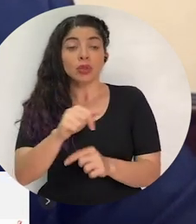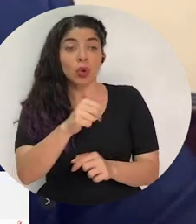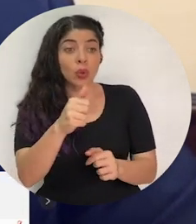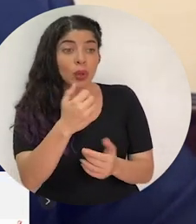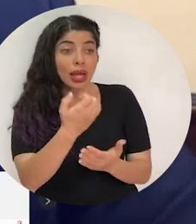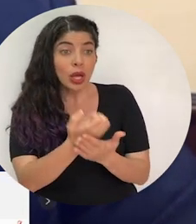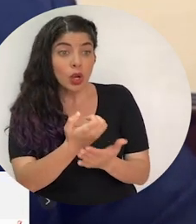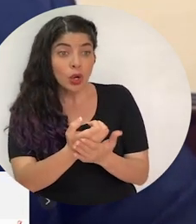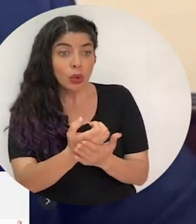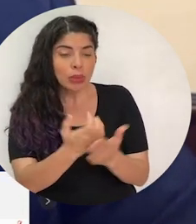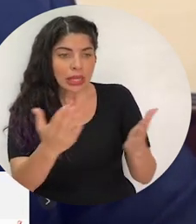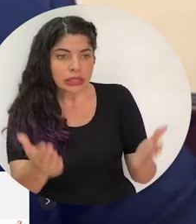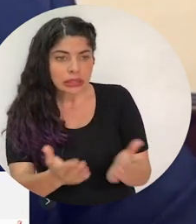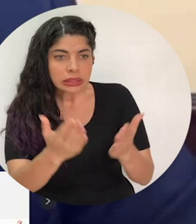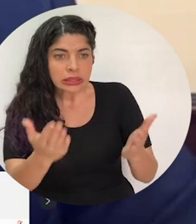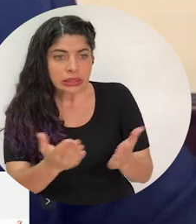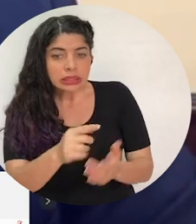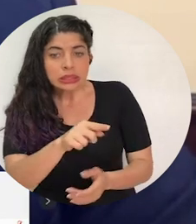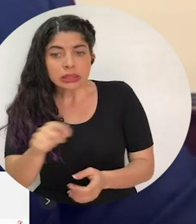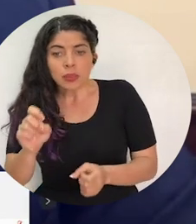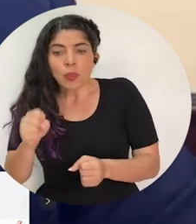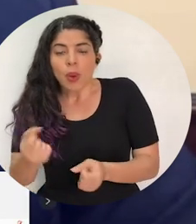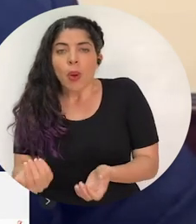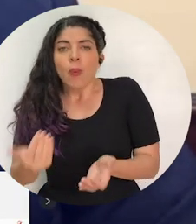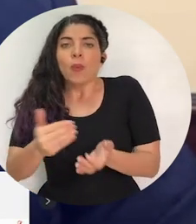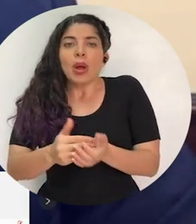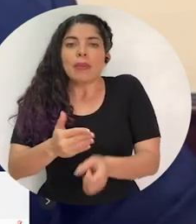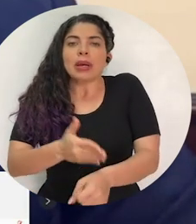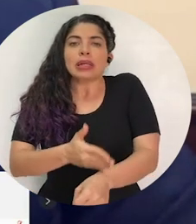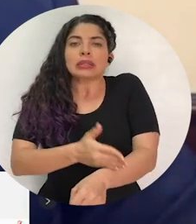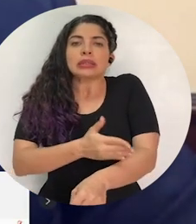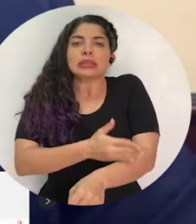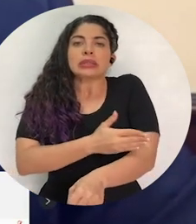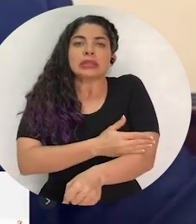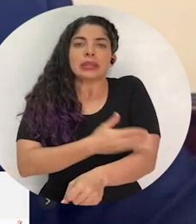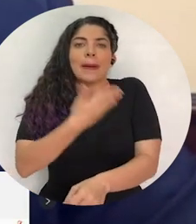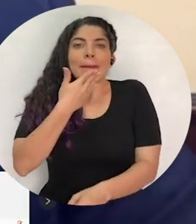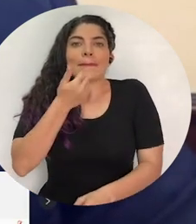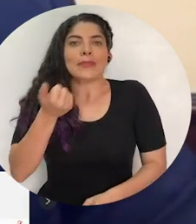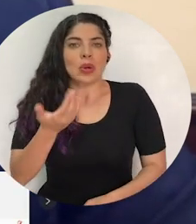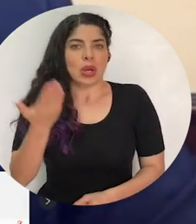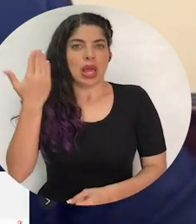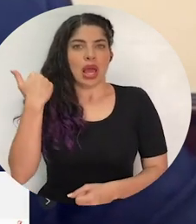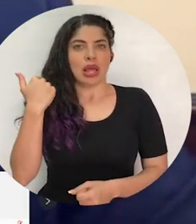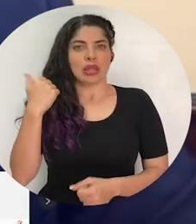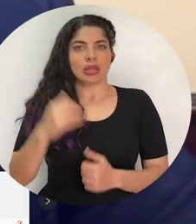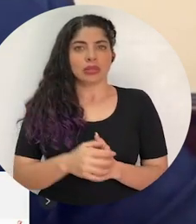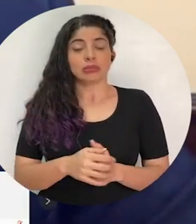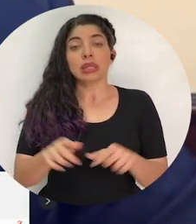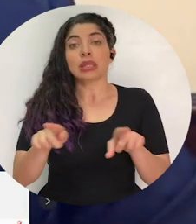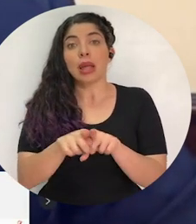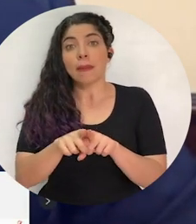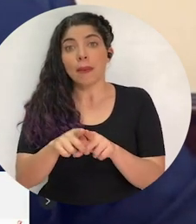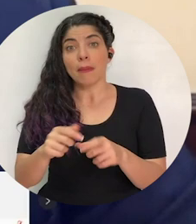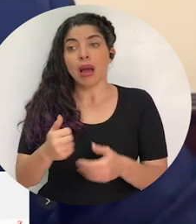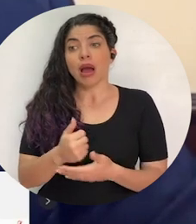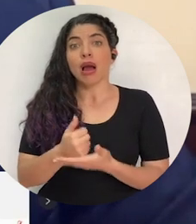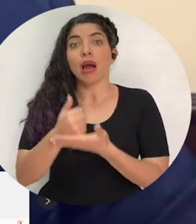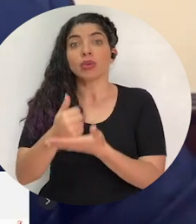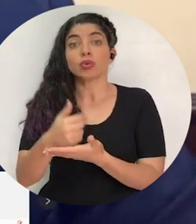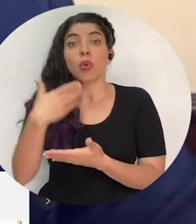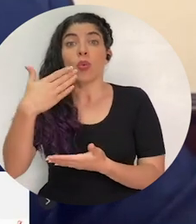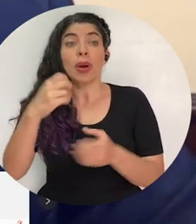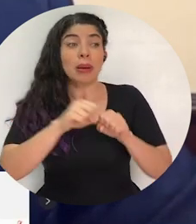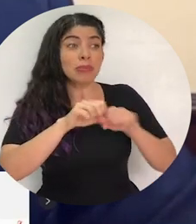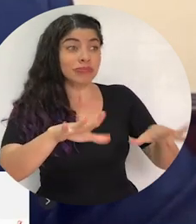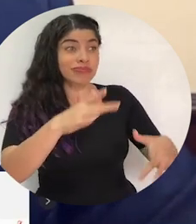economies and to build back better, but making it a reality. Also to recover